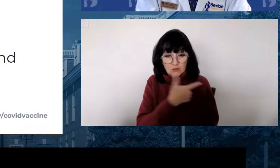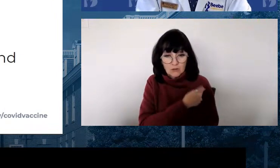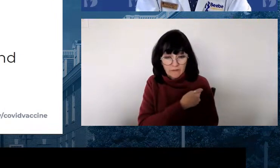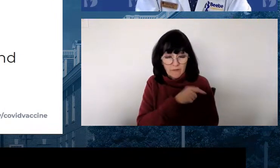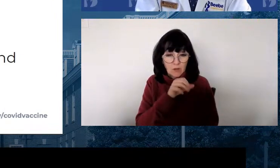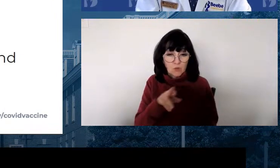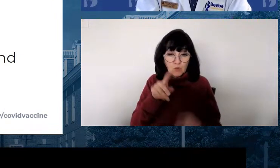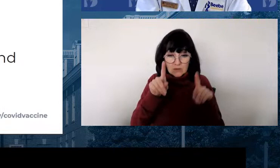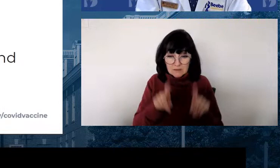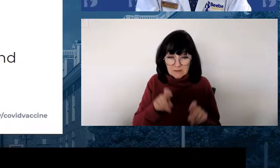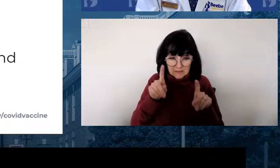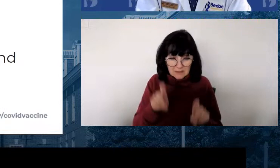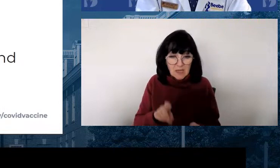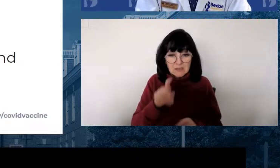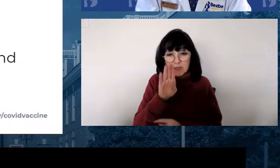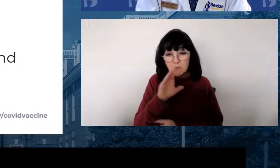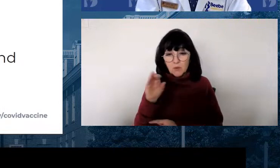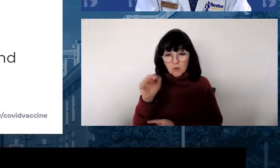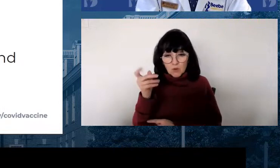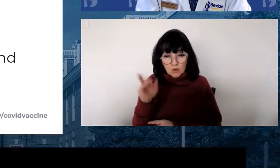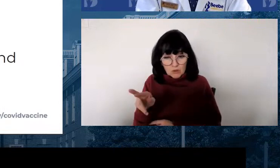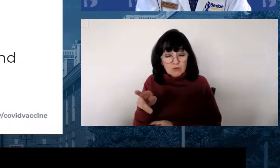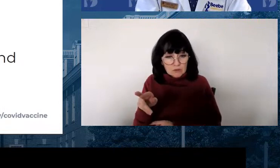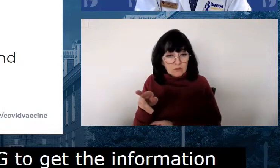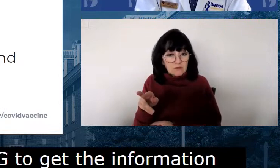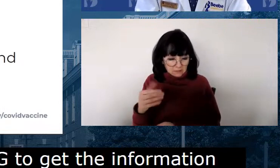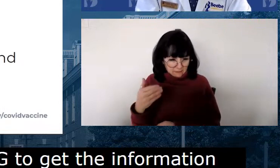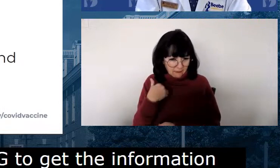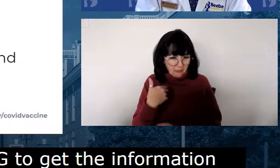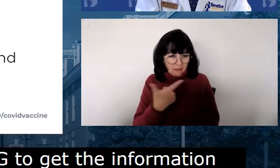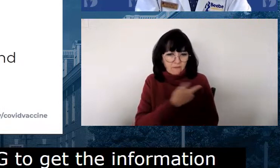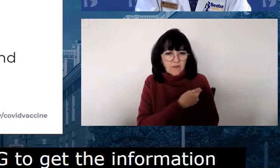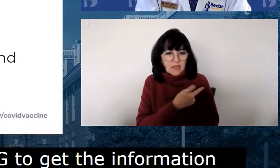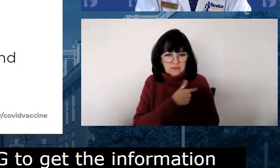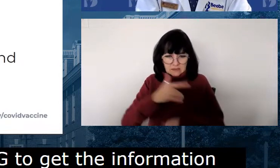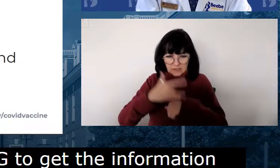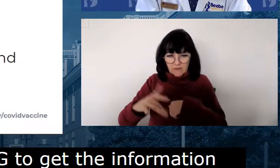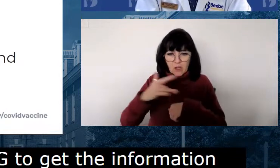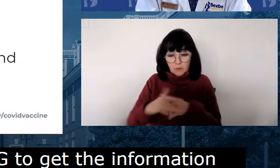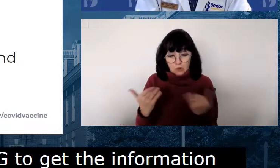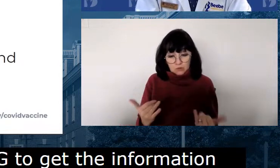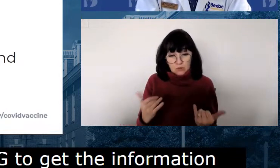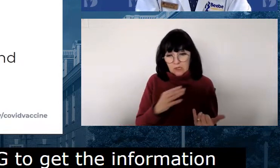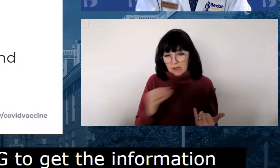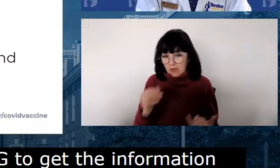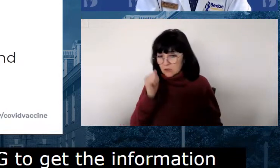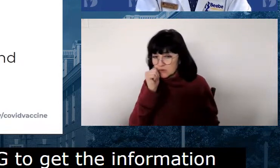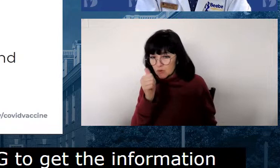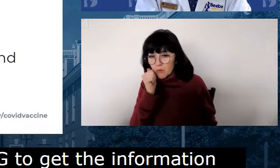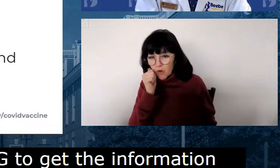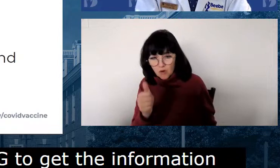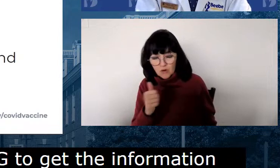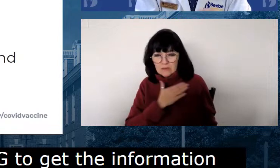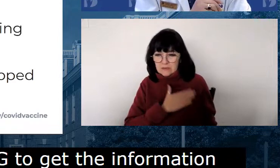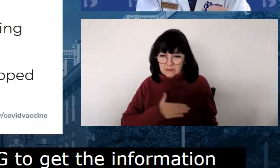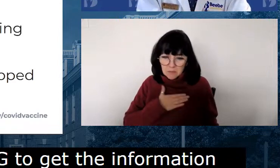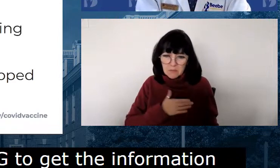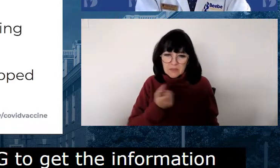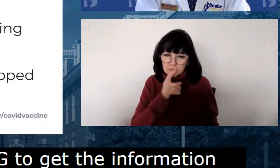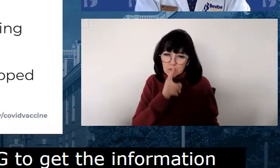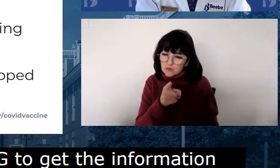or booster. And by the way, there are vaccines available today as well as tomorrow. So please make sure you do that. Next